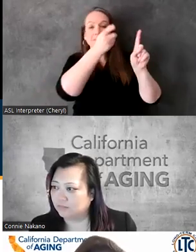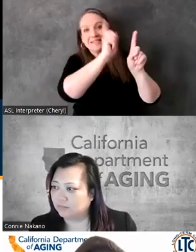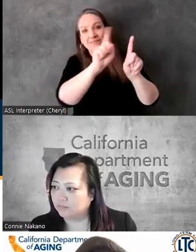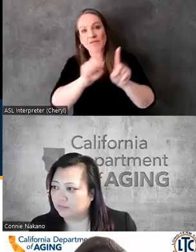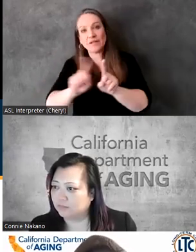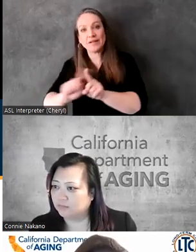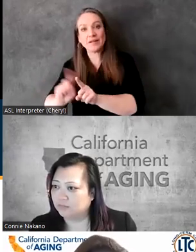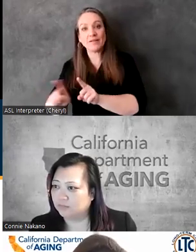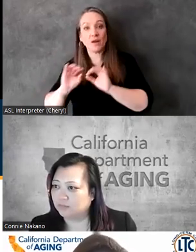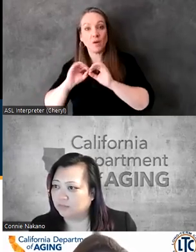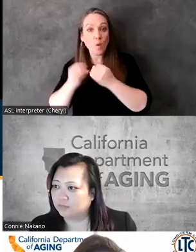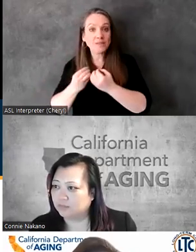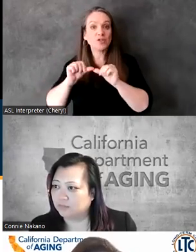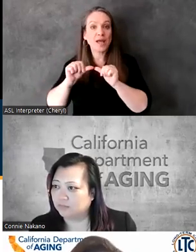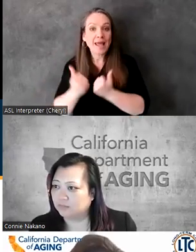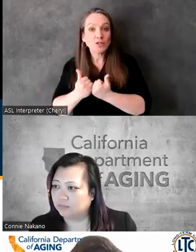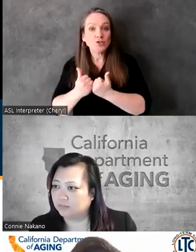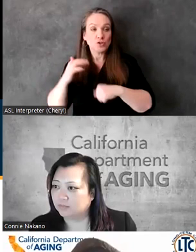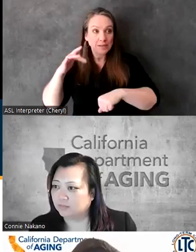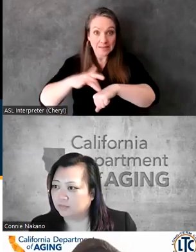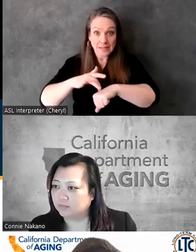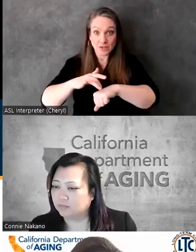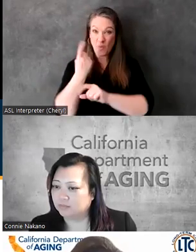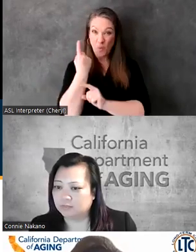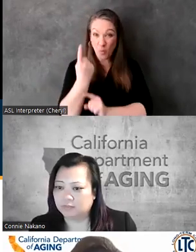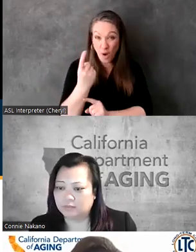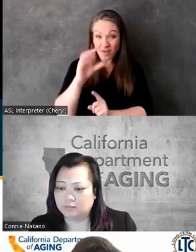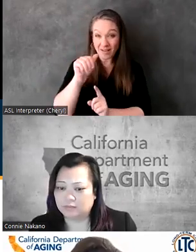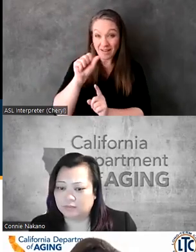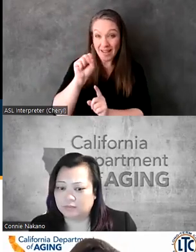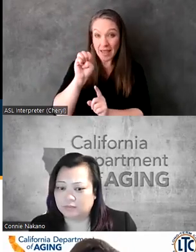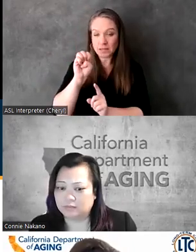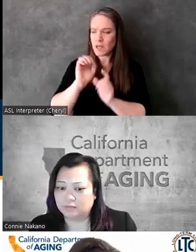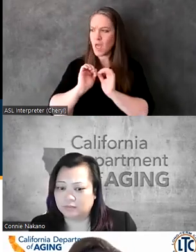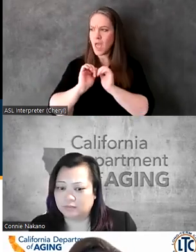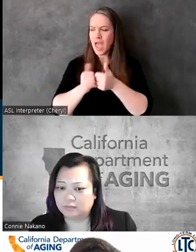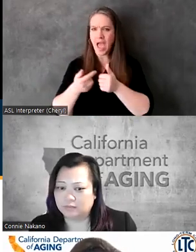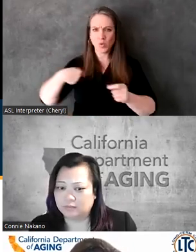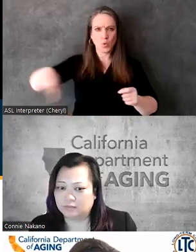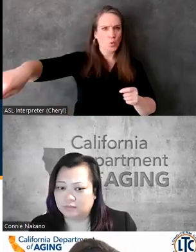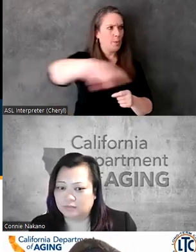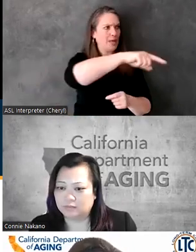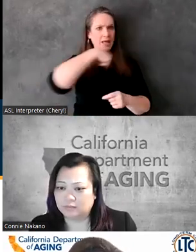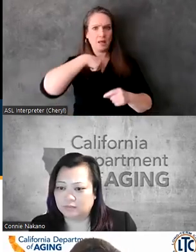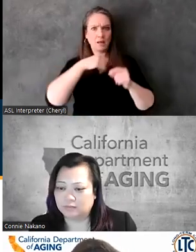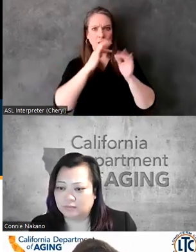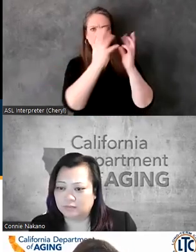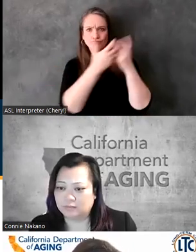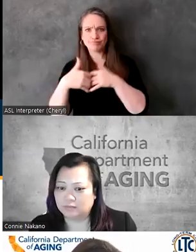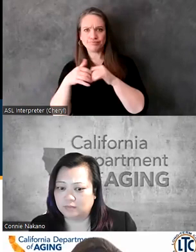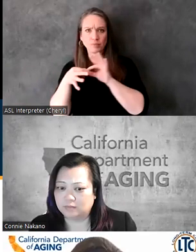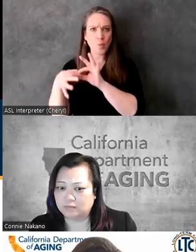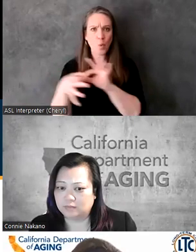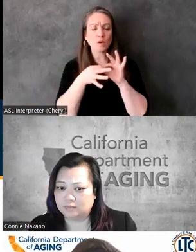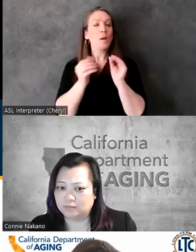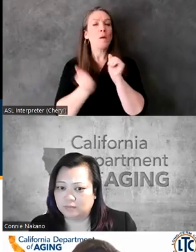touch on the same case, how do we coordinate it so that we are doing this in the most expeditious way and